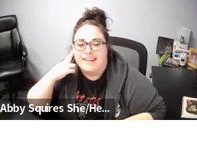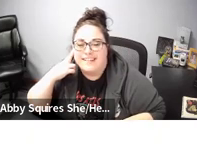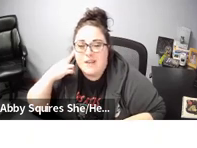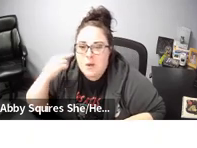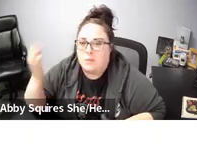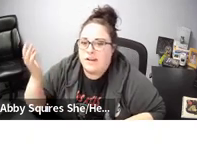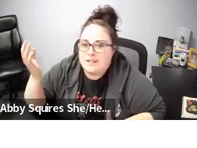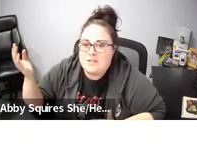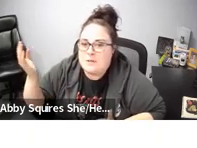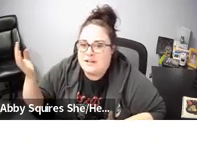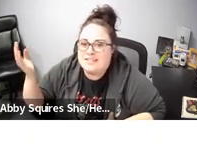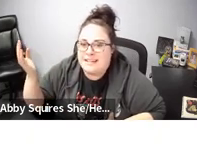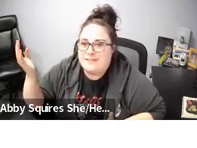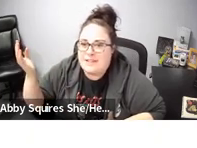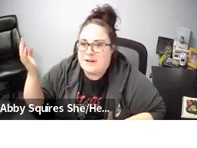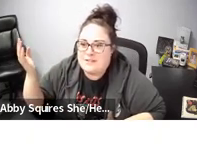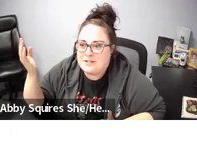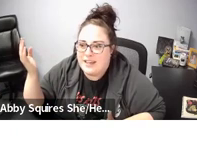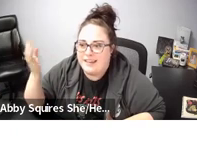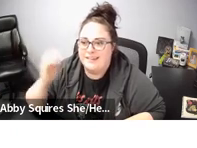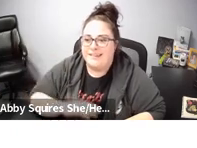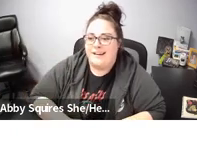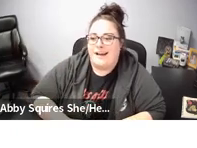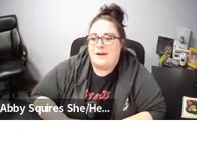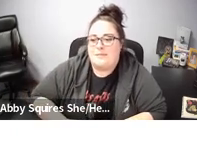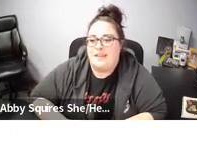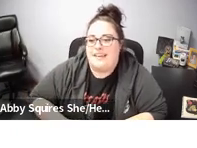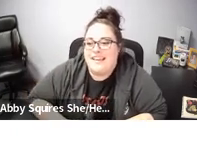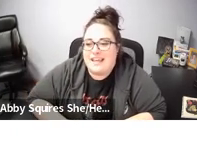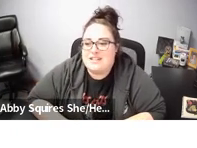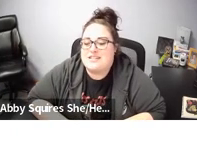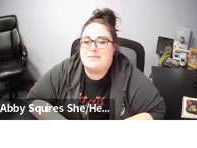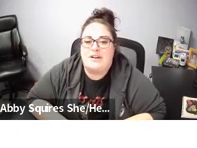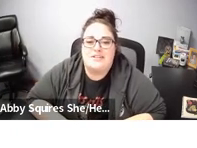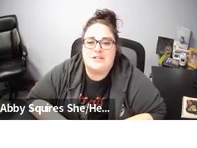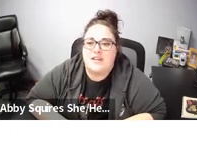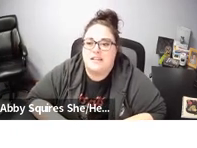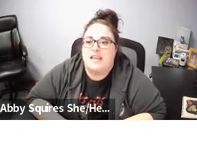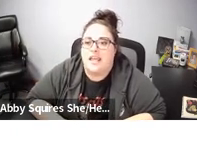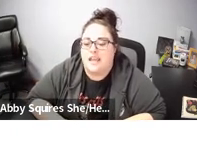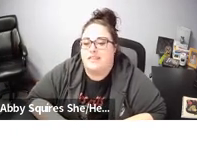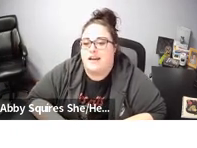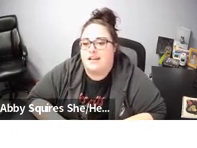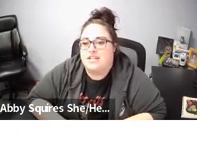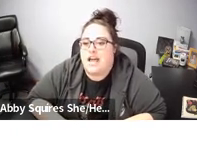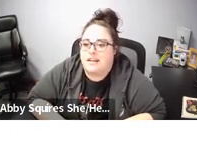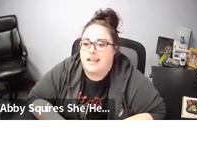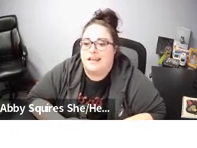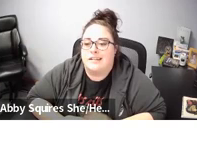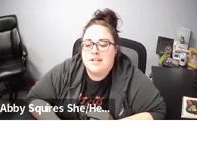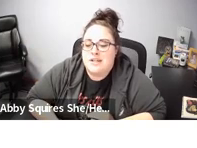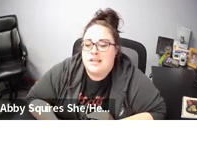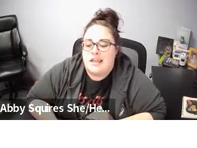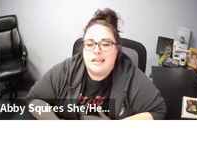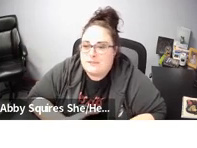Okay, oh yeah. What, you're super excited to fill out our survey? Asian A is going to put our survey link in the chat,